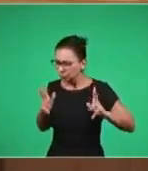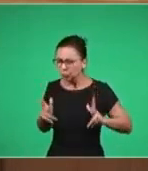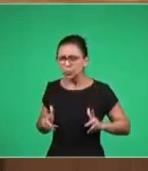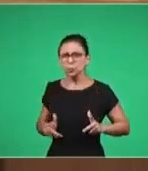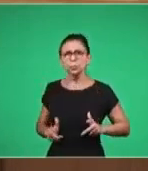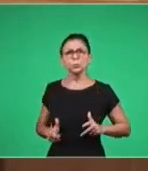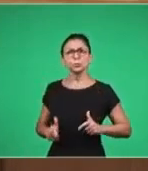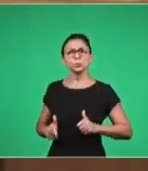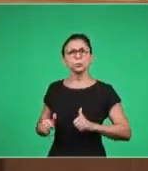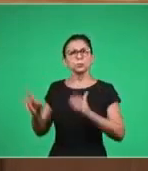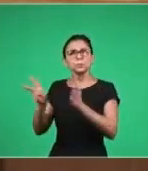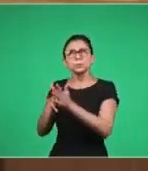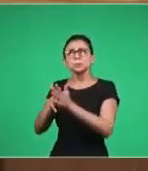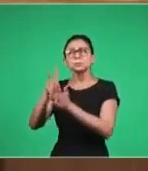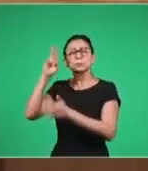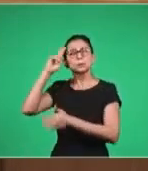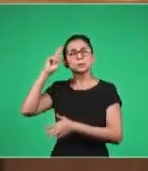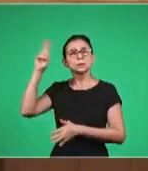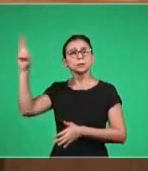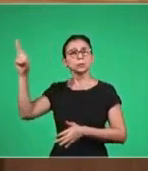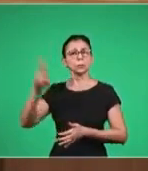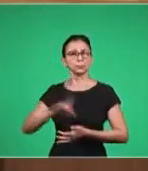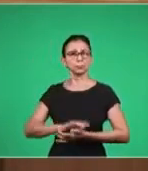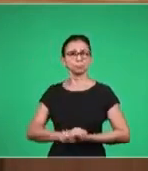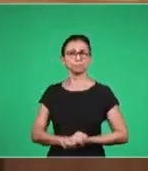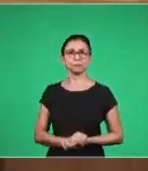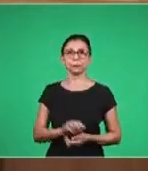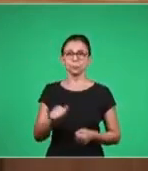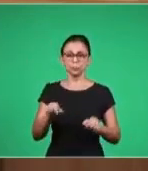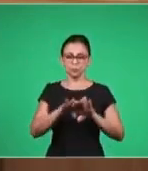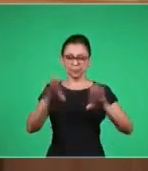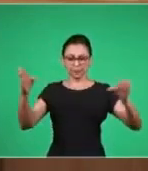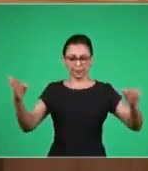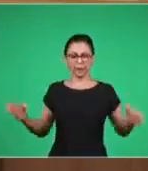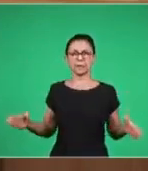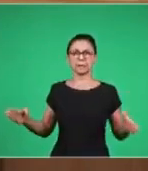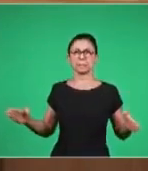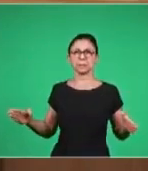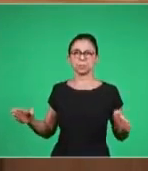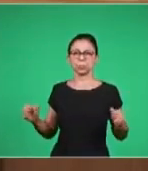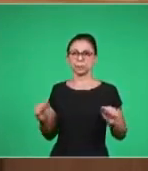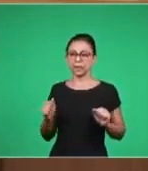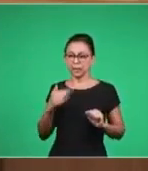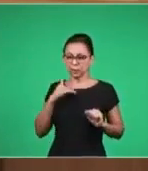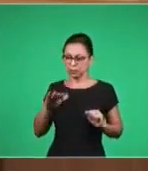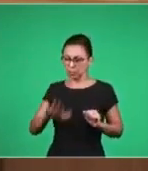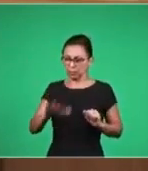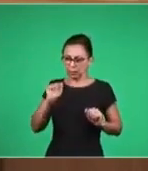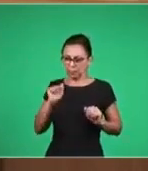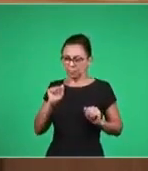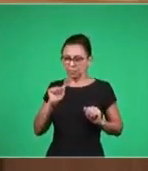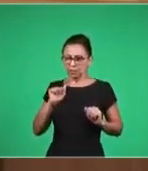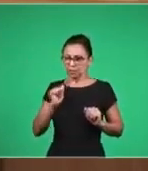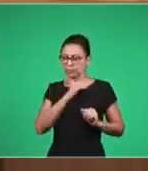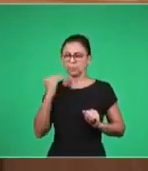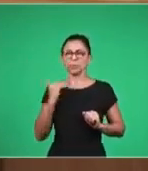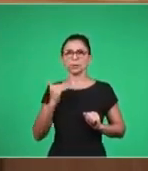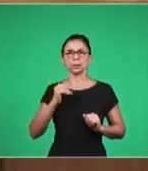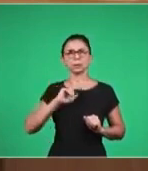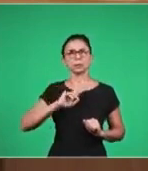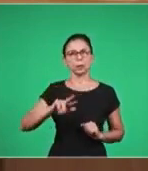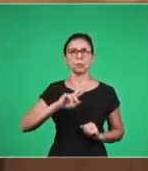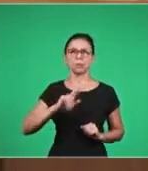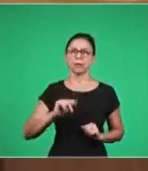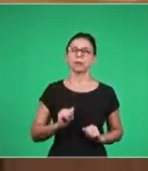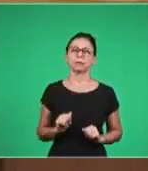Whatever is sacred and in church that you have to have respect cannot bring things from the world into that.